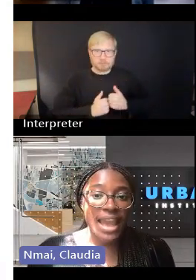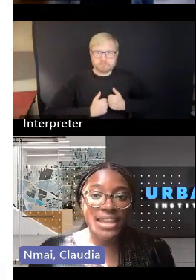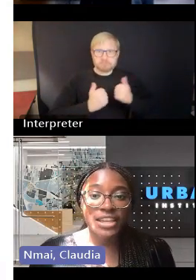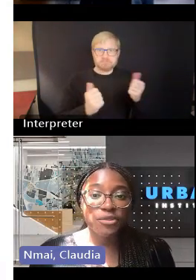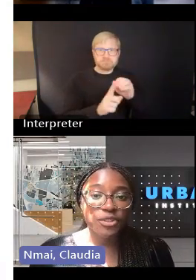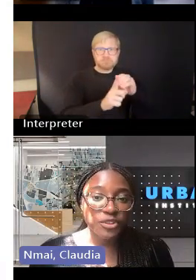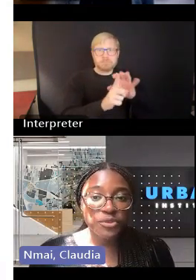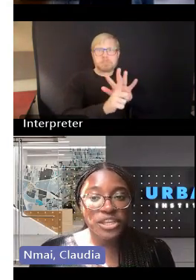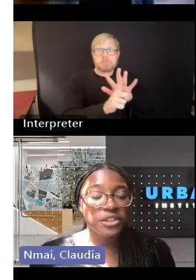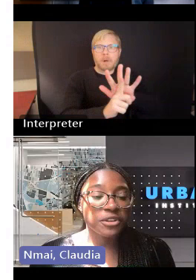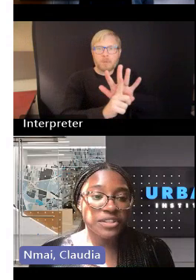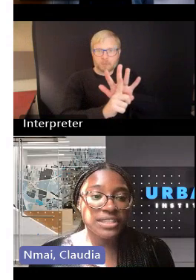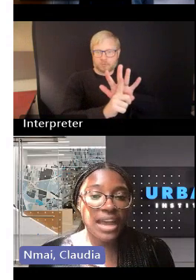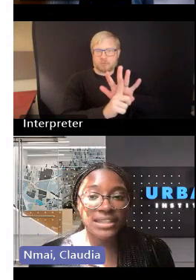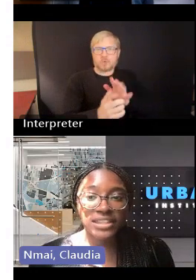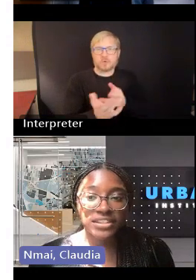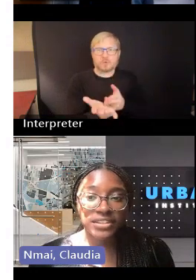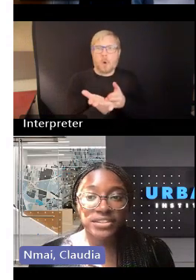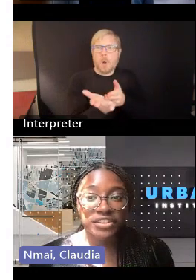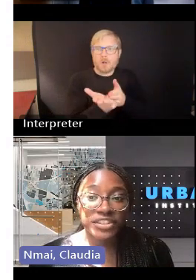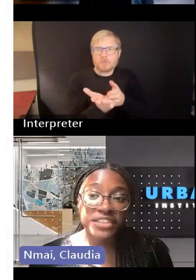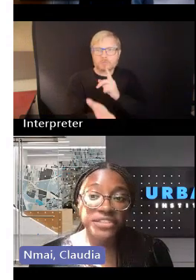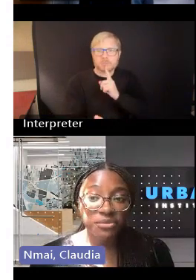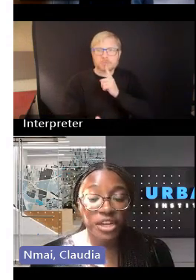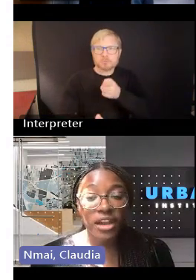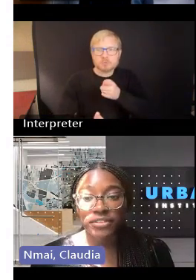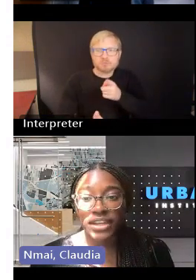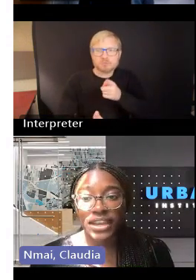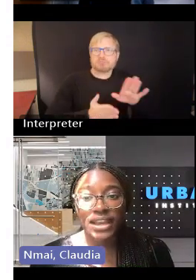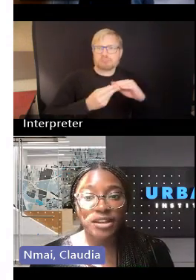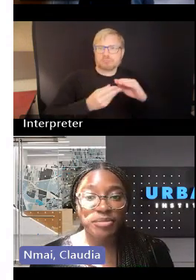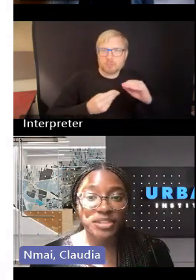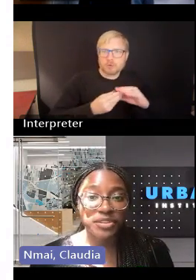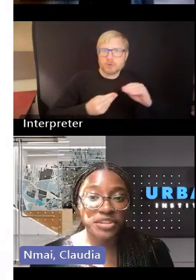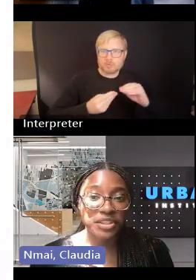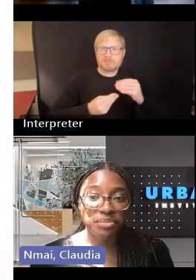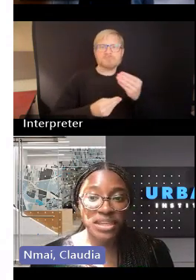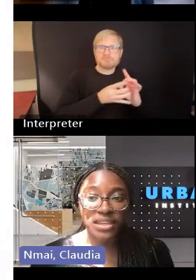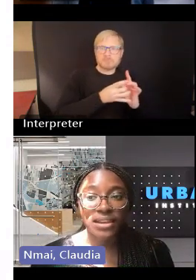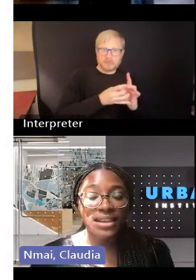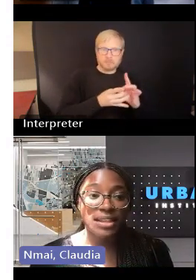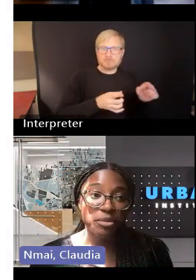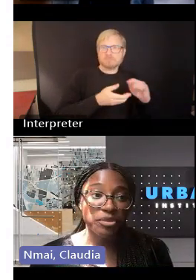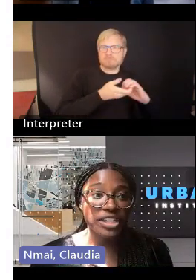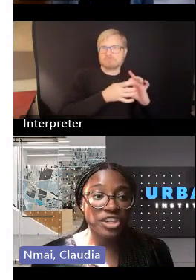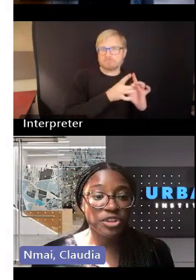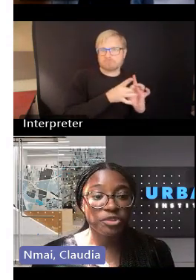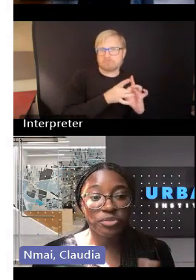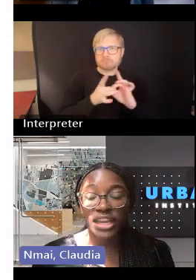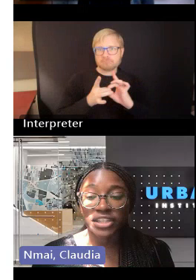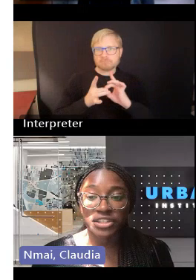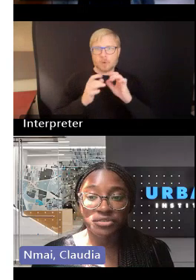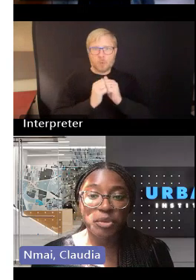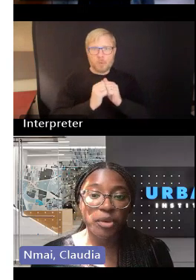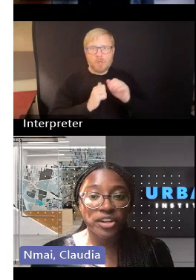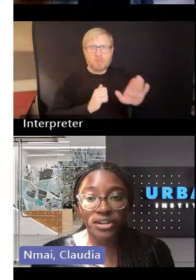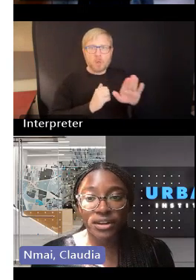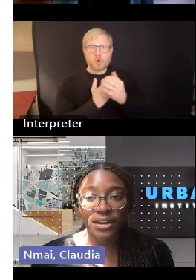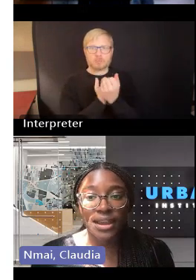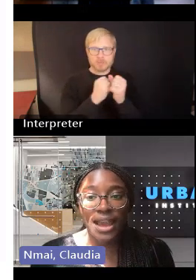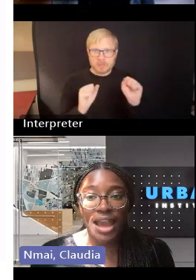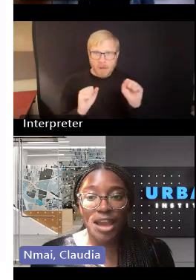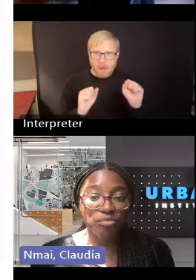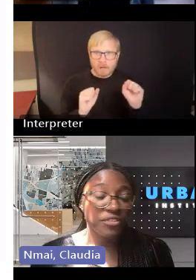equality. And it was also really closely tied to their safety and recovery. And so this could mean separation or protection from